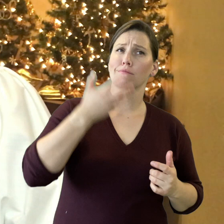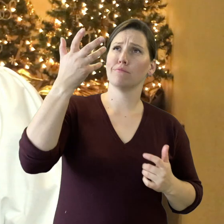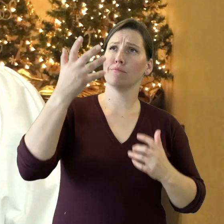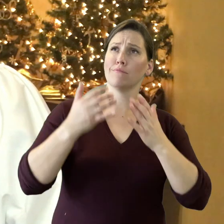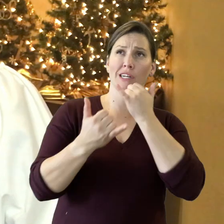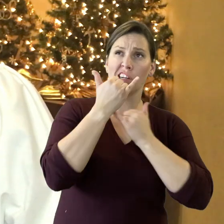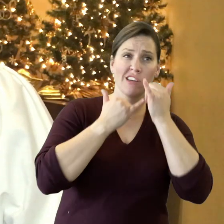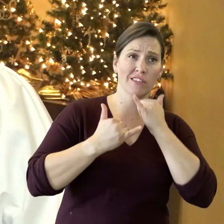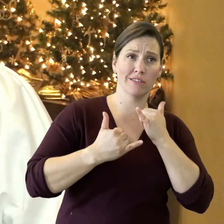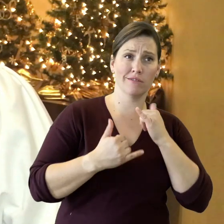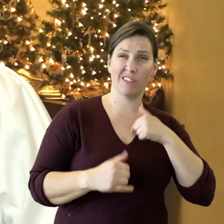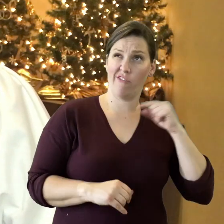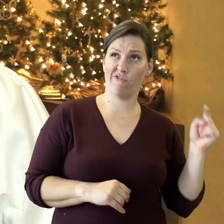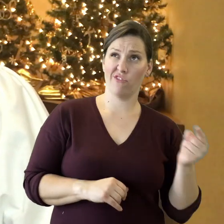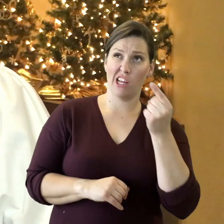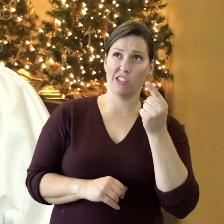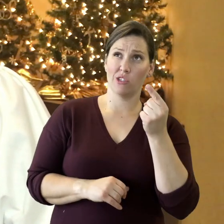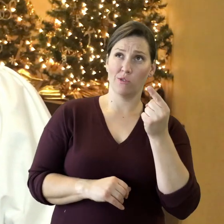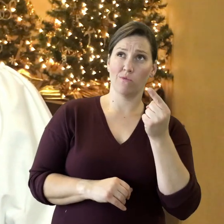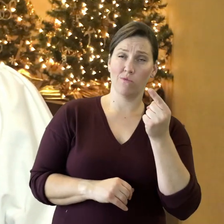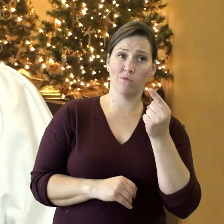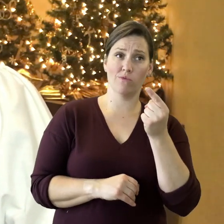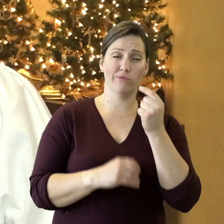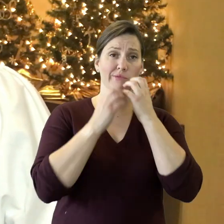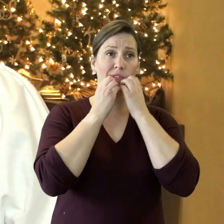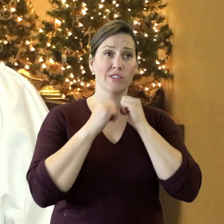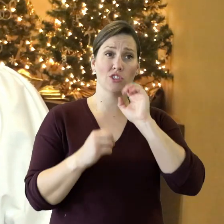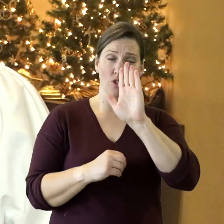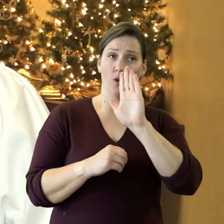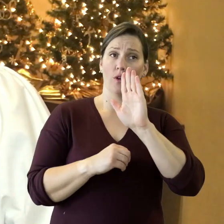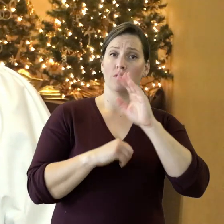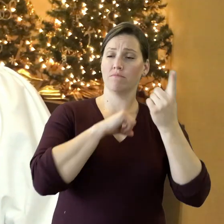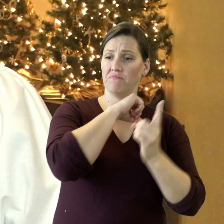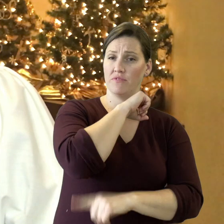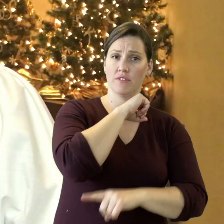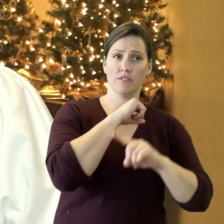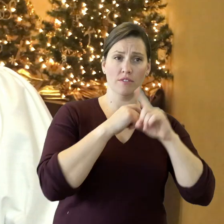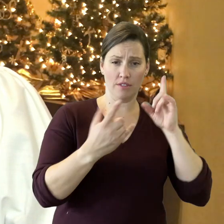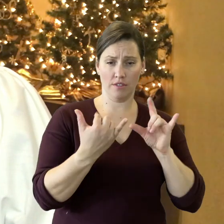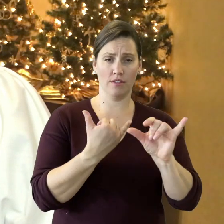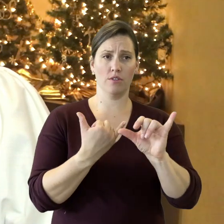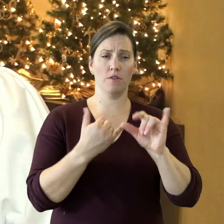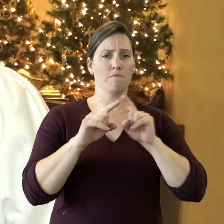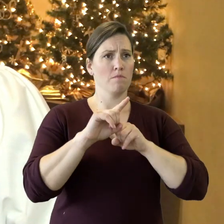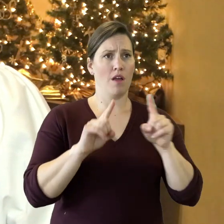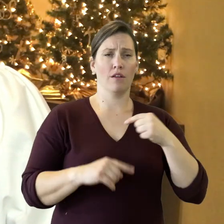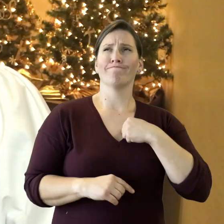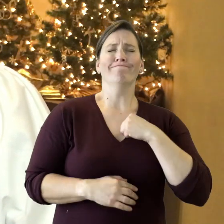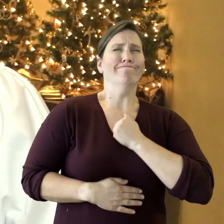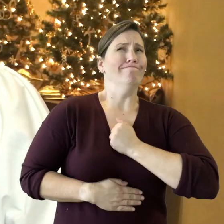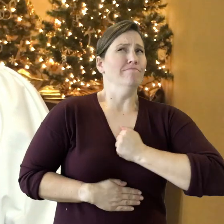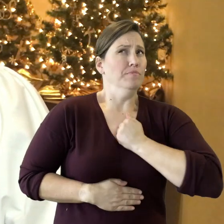iniquities, with which I have ever offended thee, and justly deserve thy temporal and eternal punishment. But